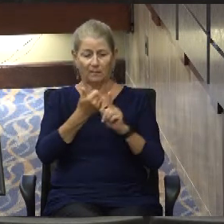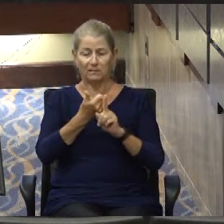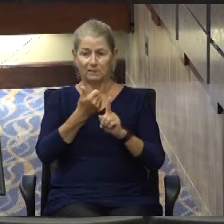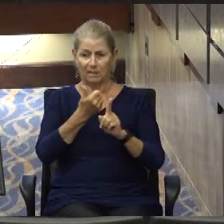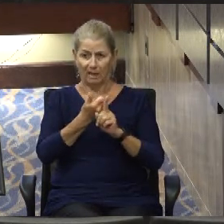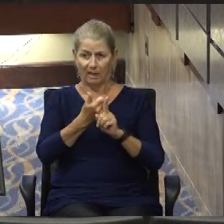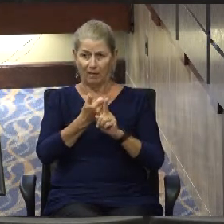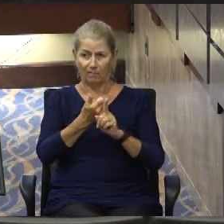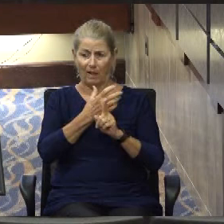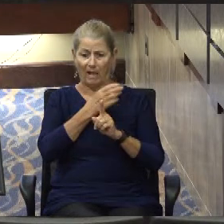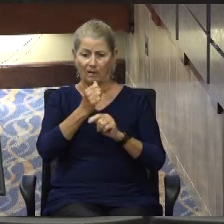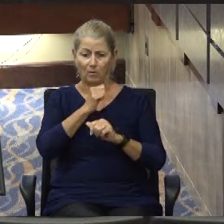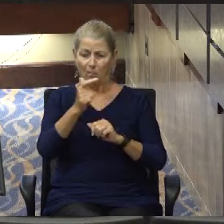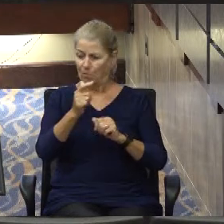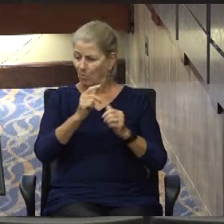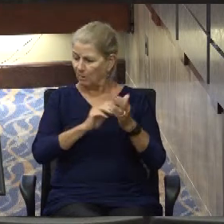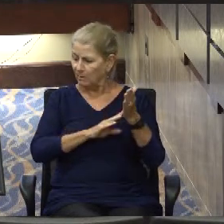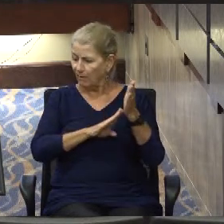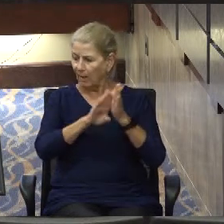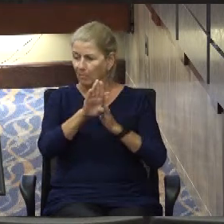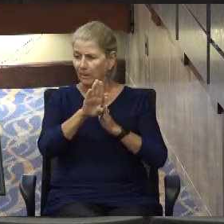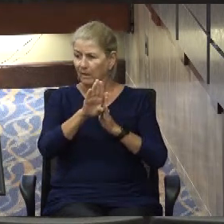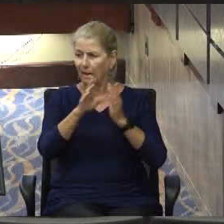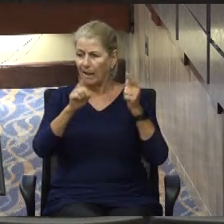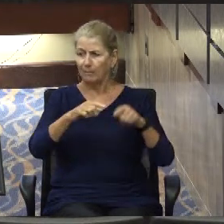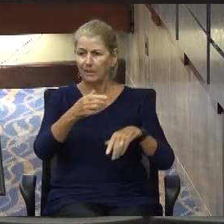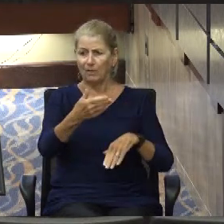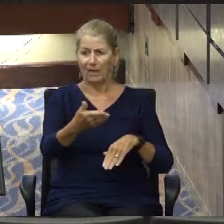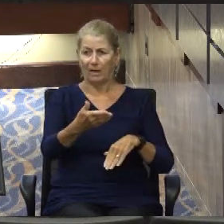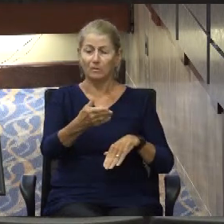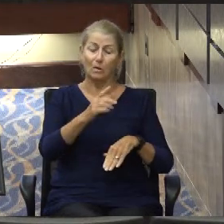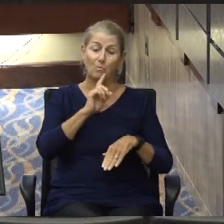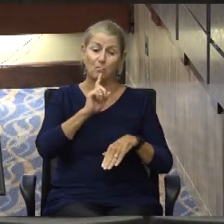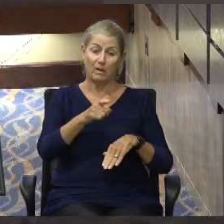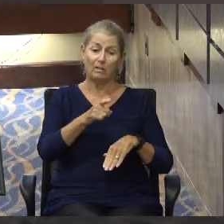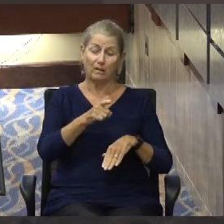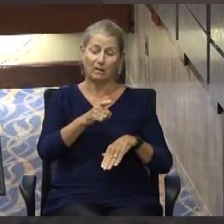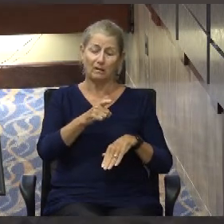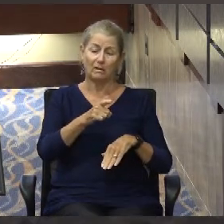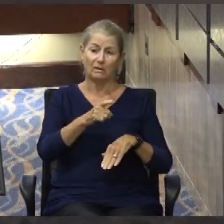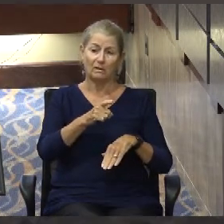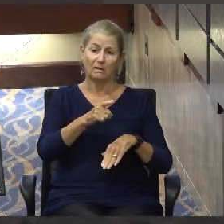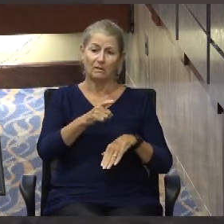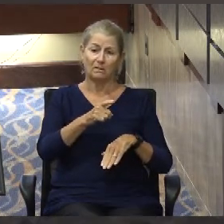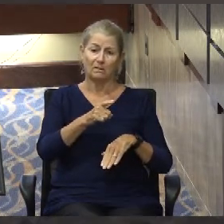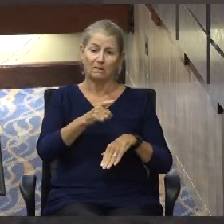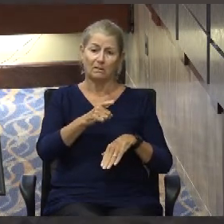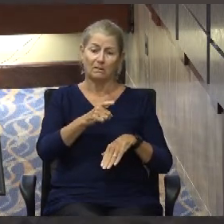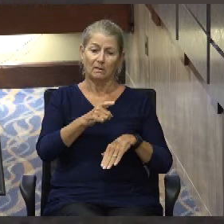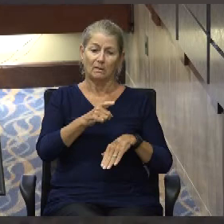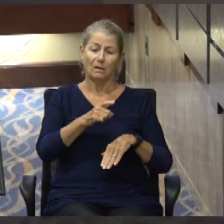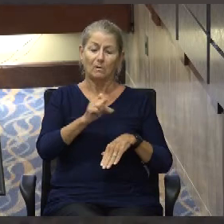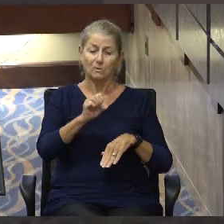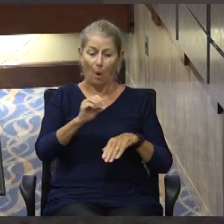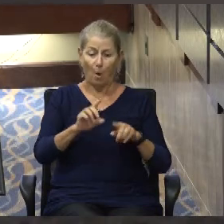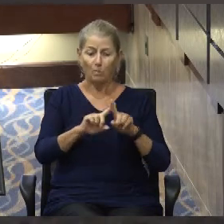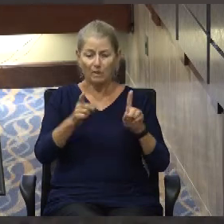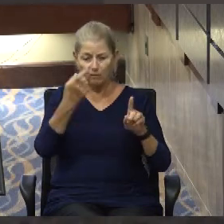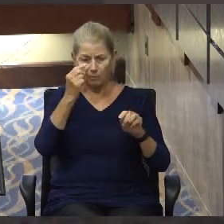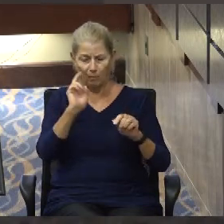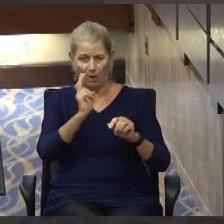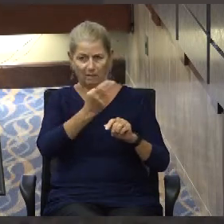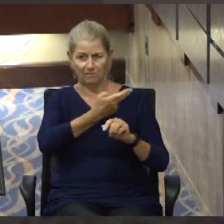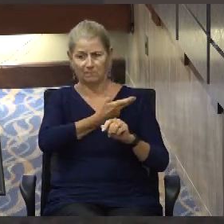and all the development going on there is really so different for